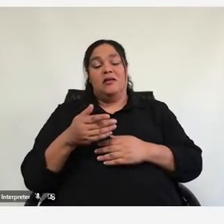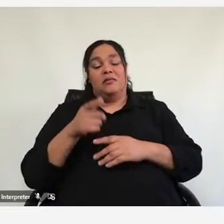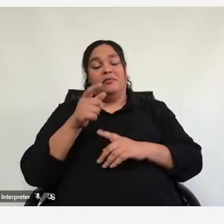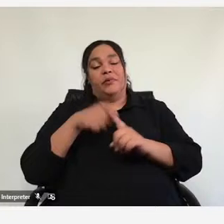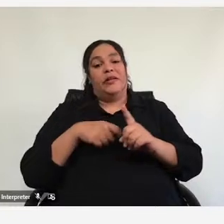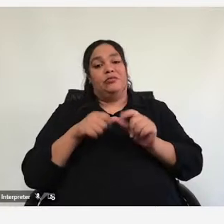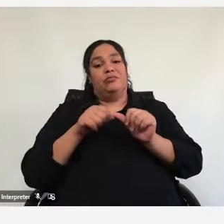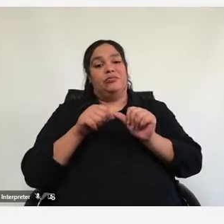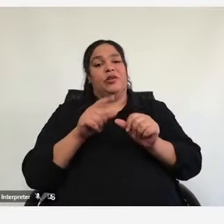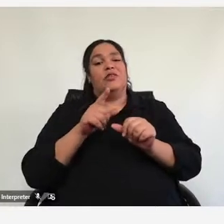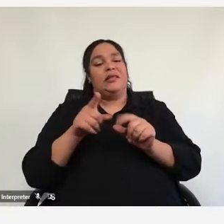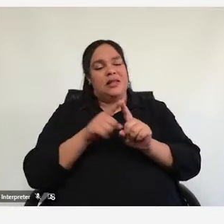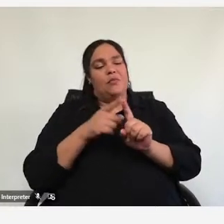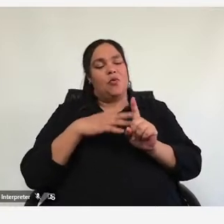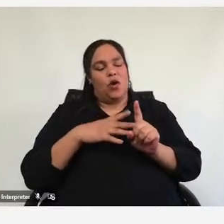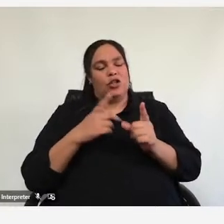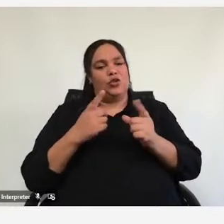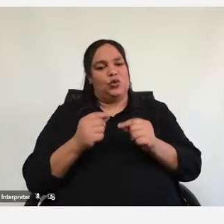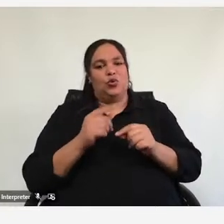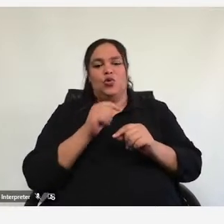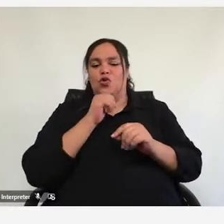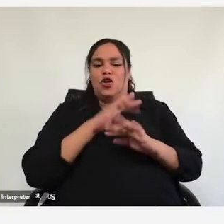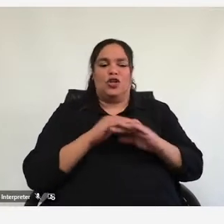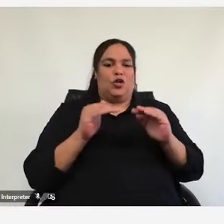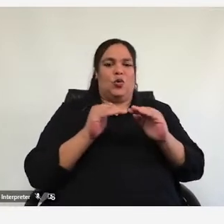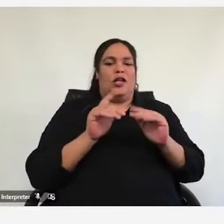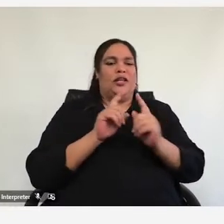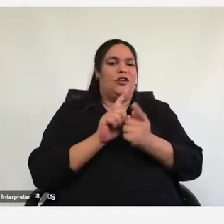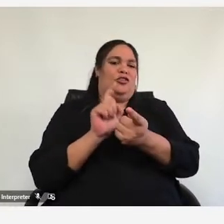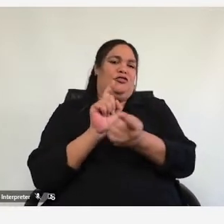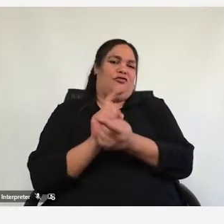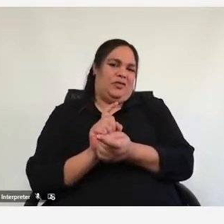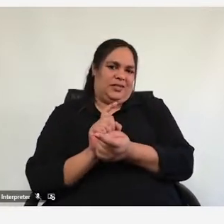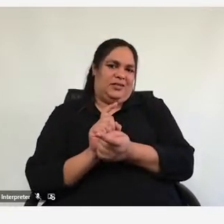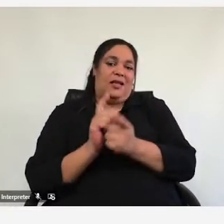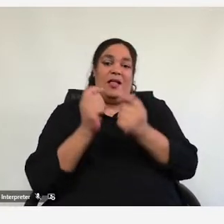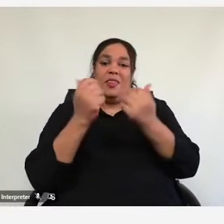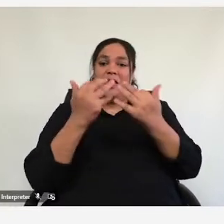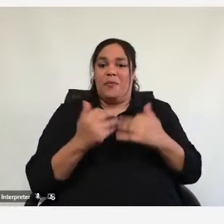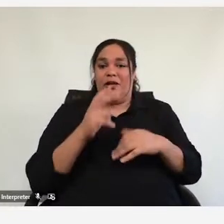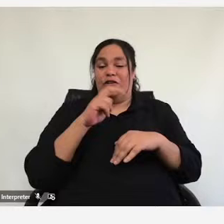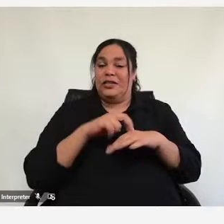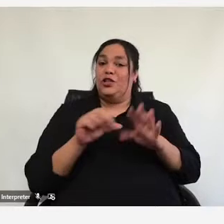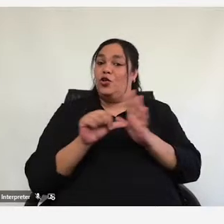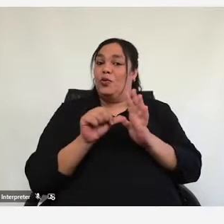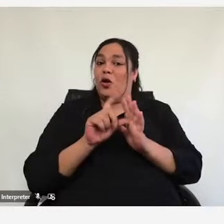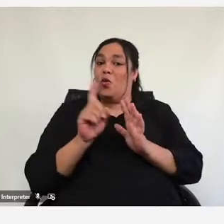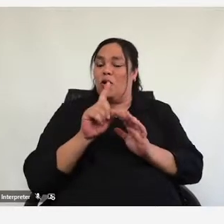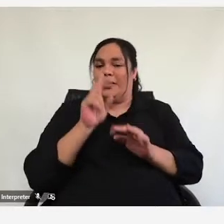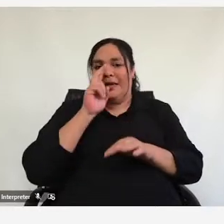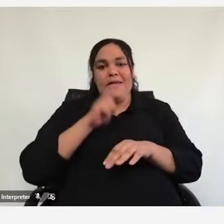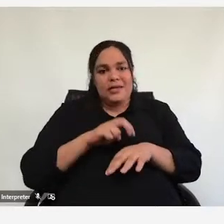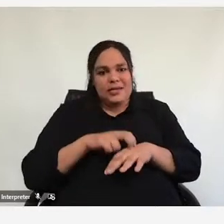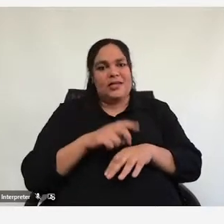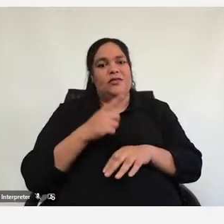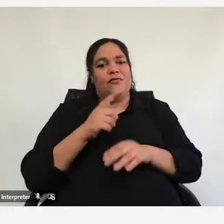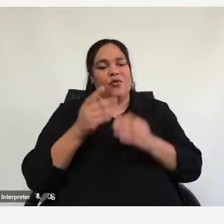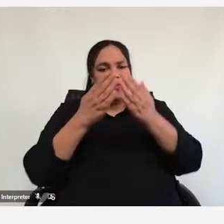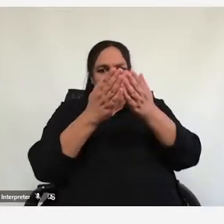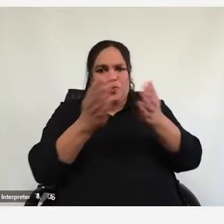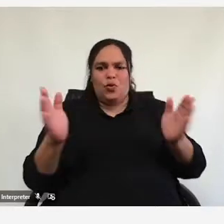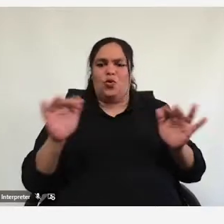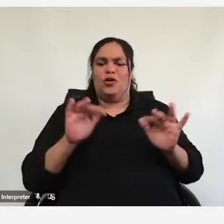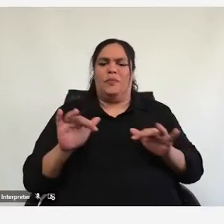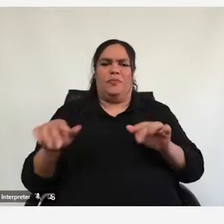entrench inequality rather than address it. The budget must prioritize the needs of broader